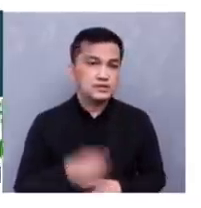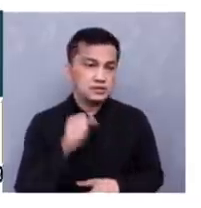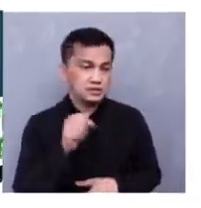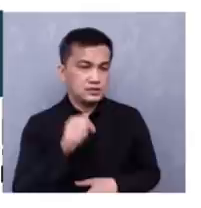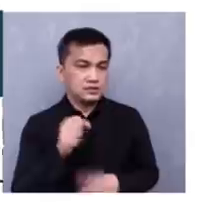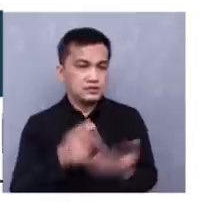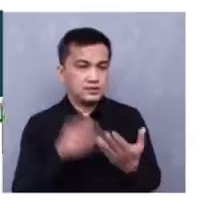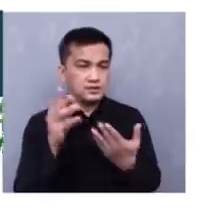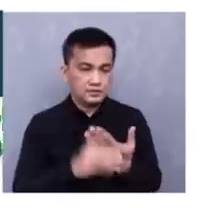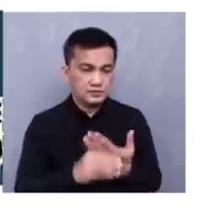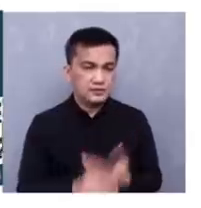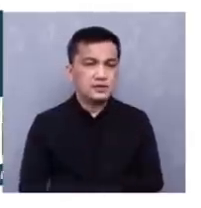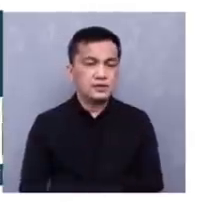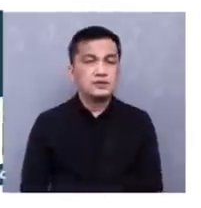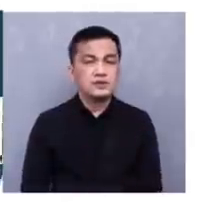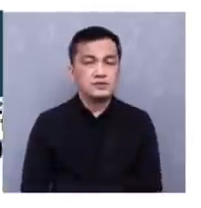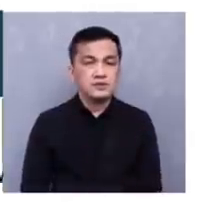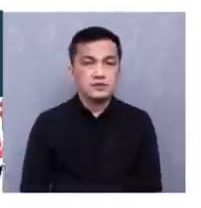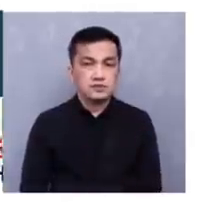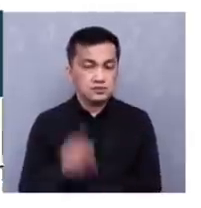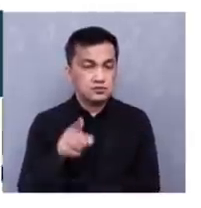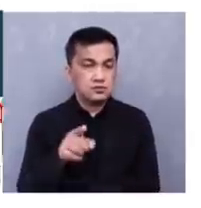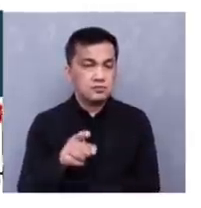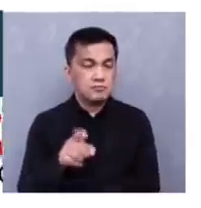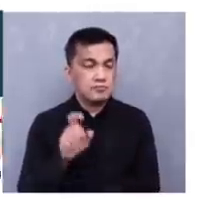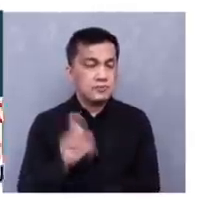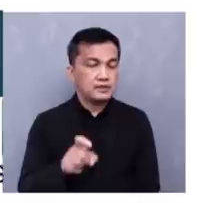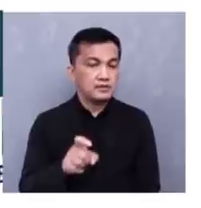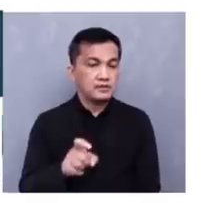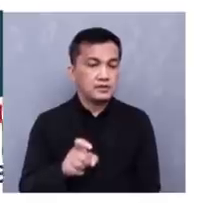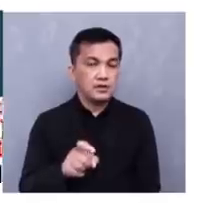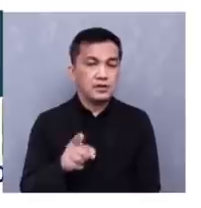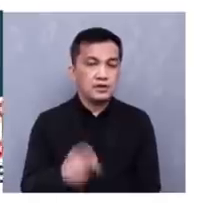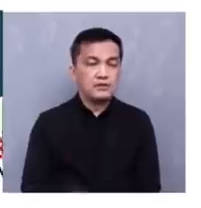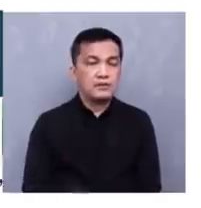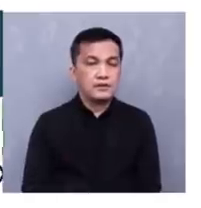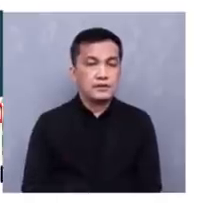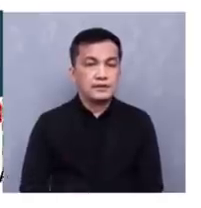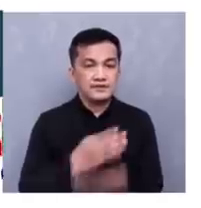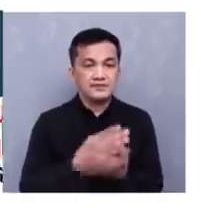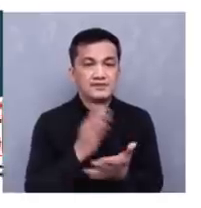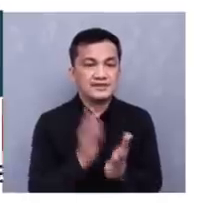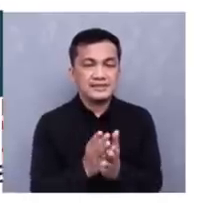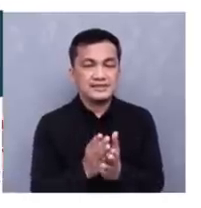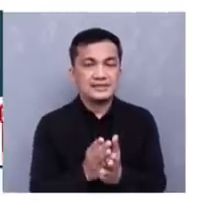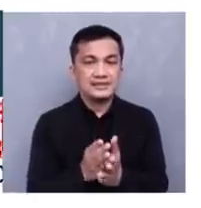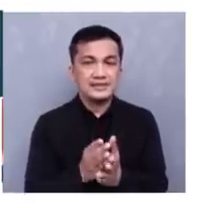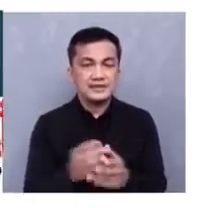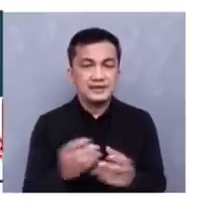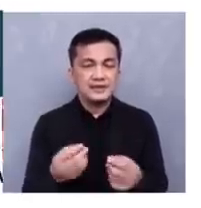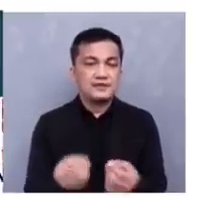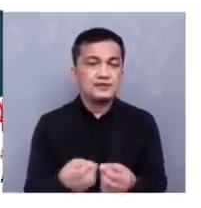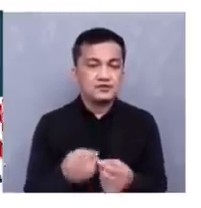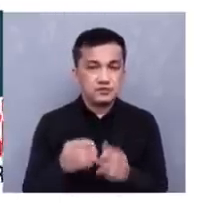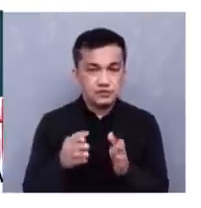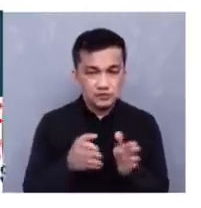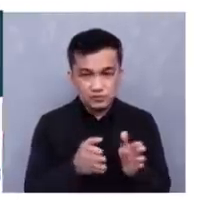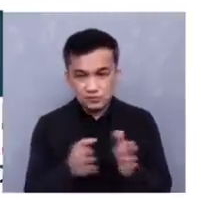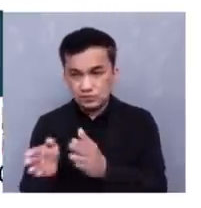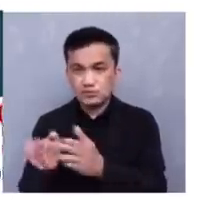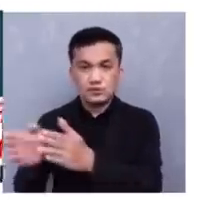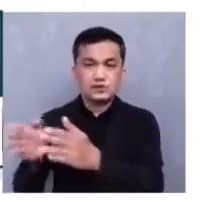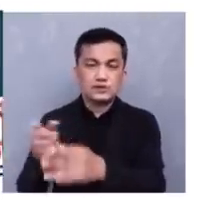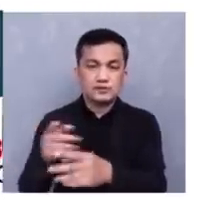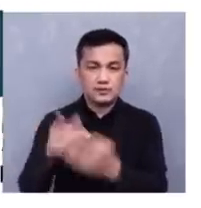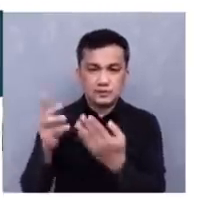Eh. Kailangan you gear... Siyempre, ang budgeting is to geared towards the programs and projects